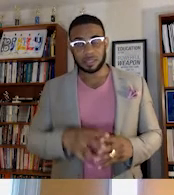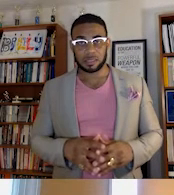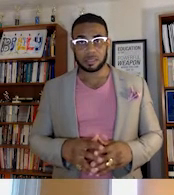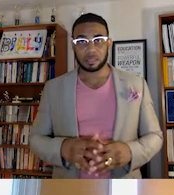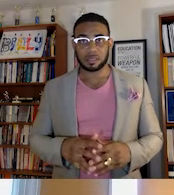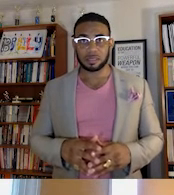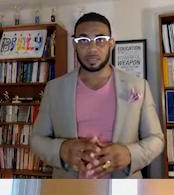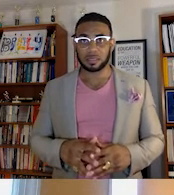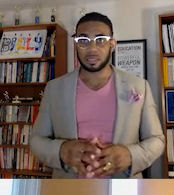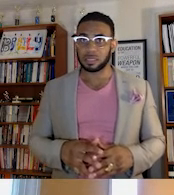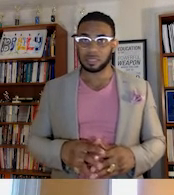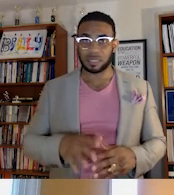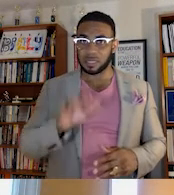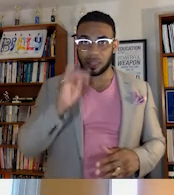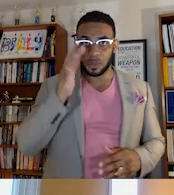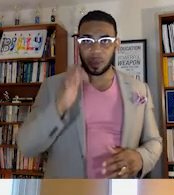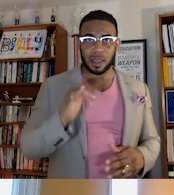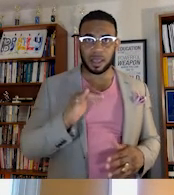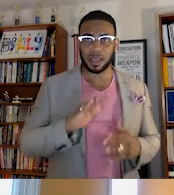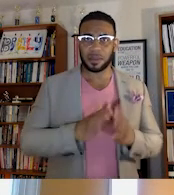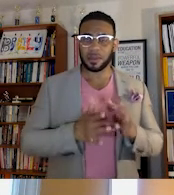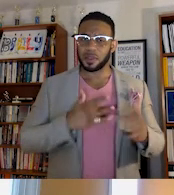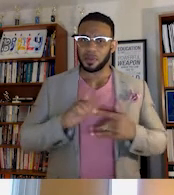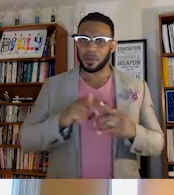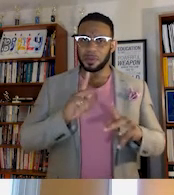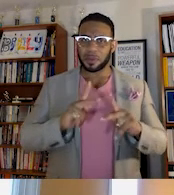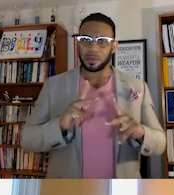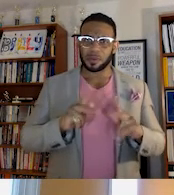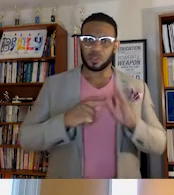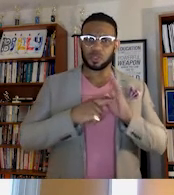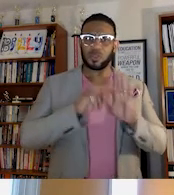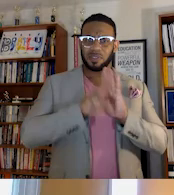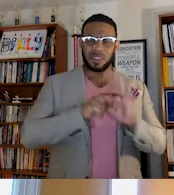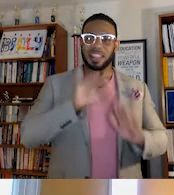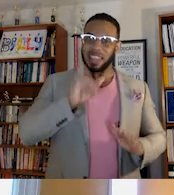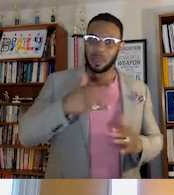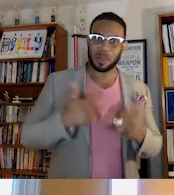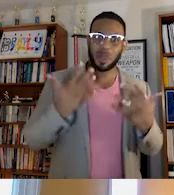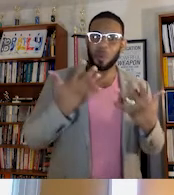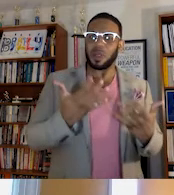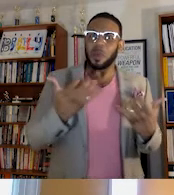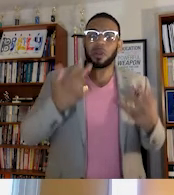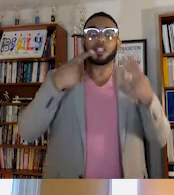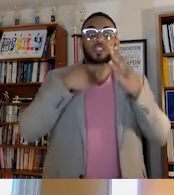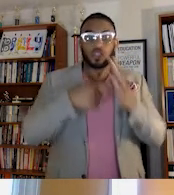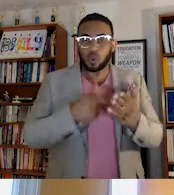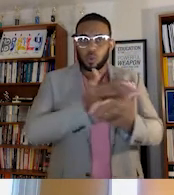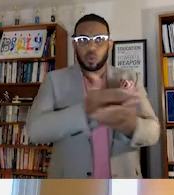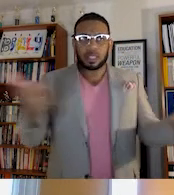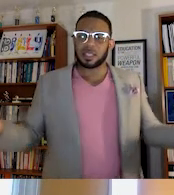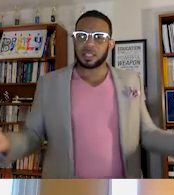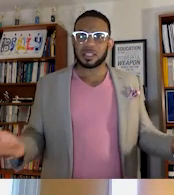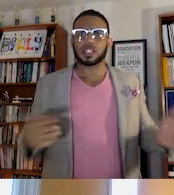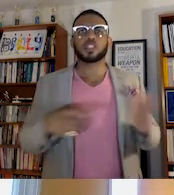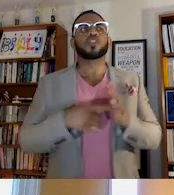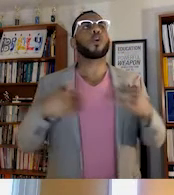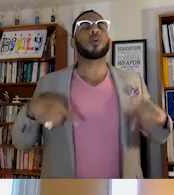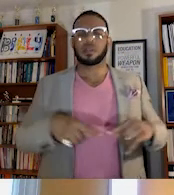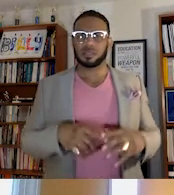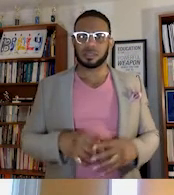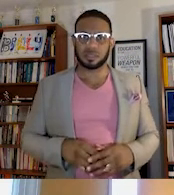And that's why I get concerned when people show this video. This is what they want. They want to show